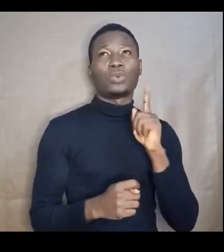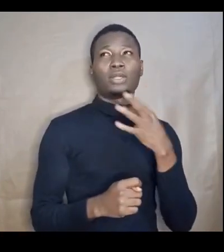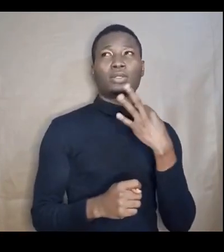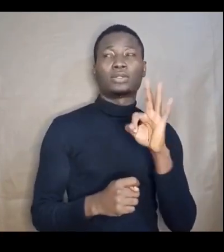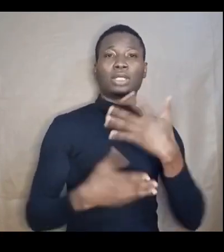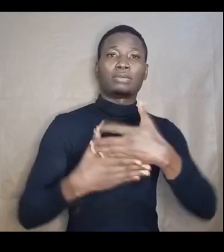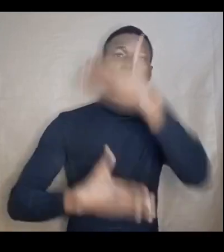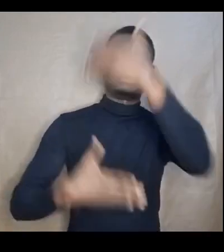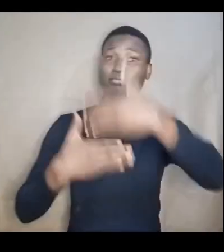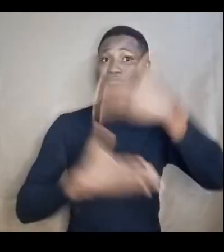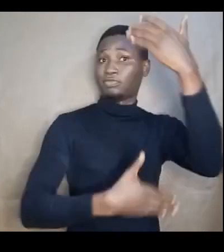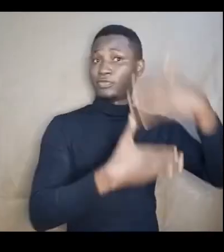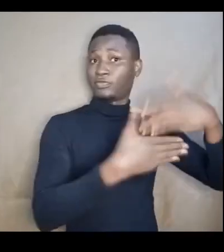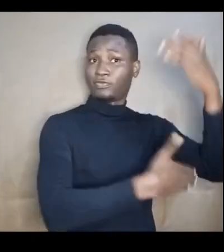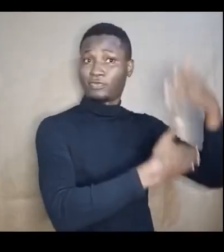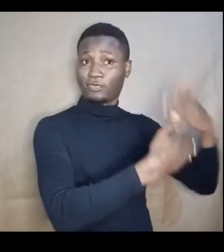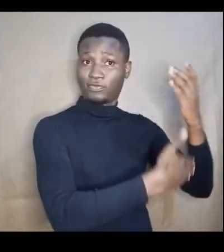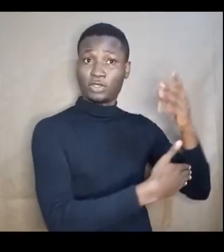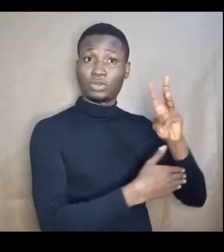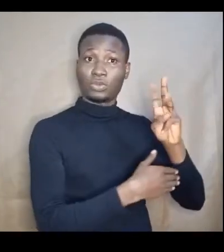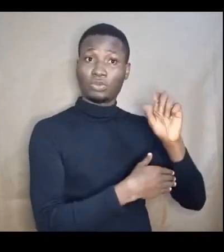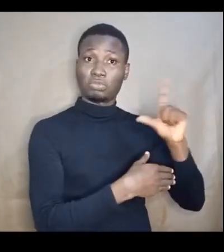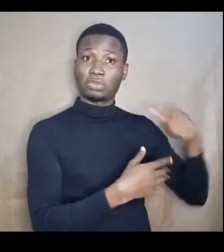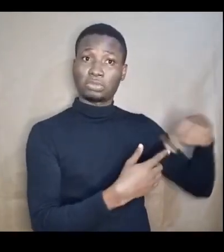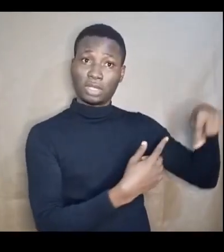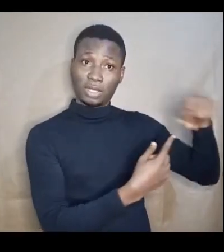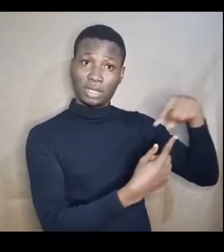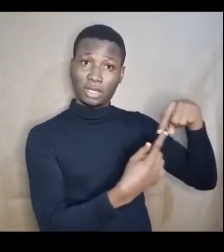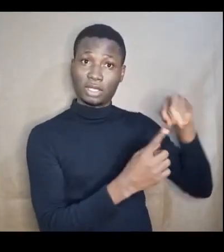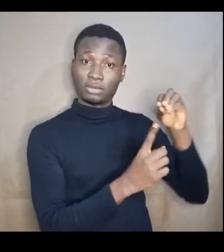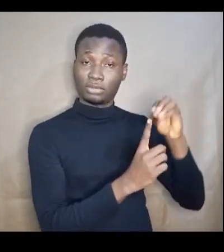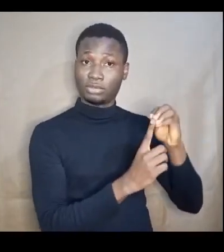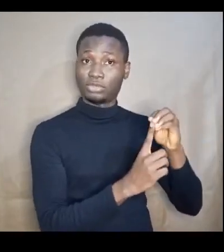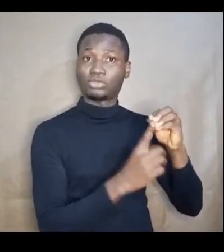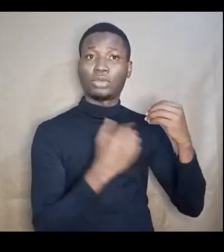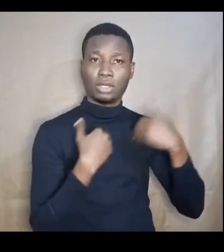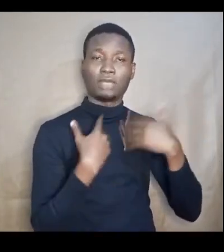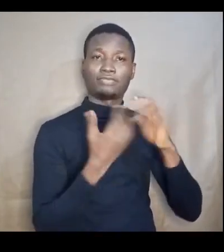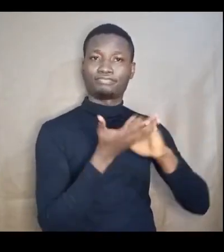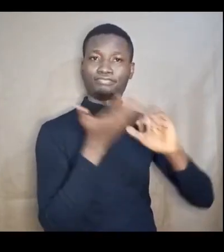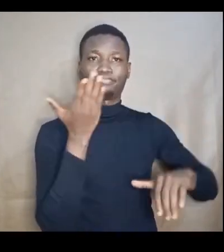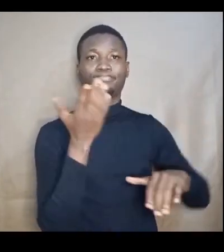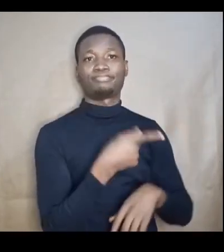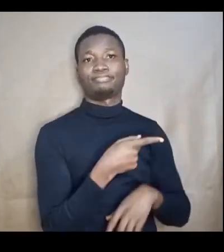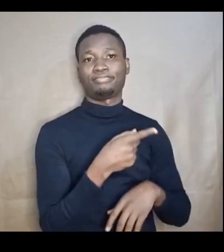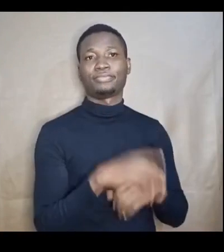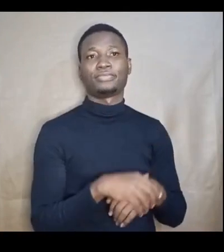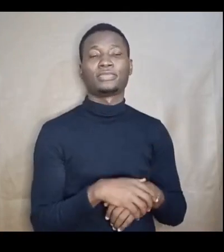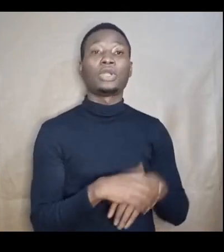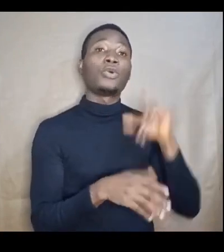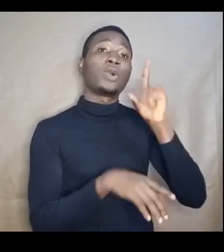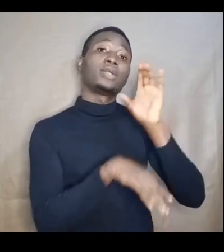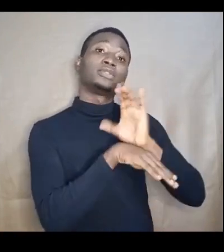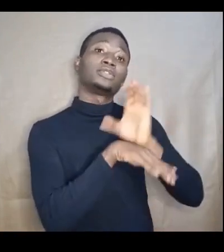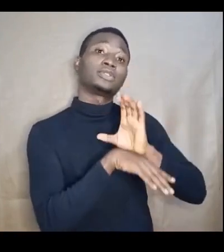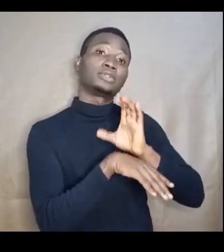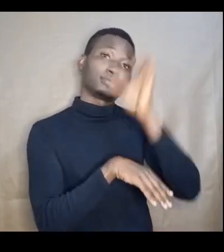wall, which was within the stipulated setback, that has been also done. St. Dominic Catholic